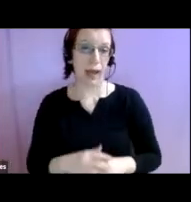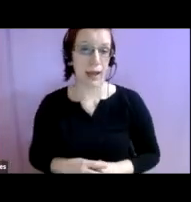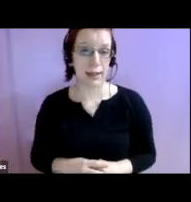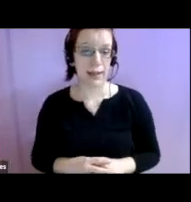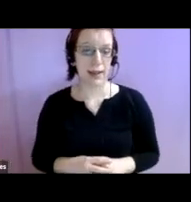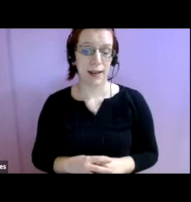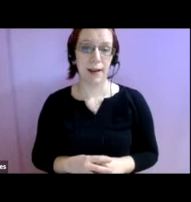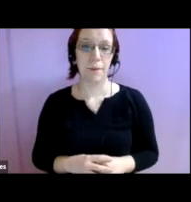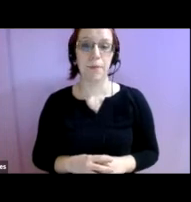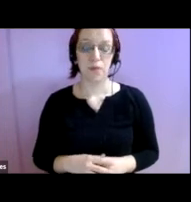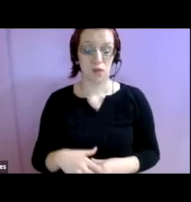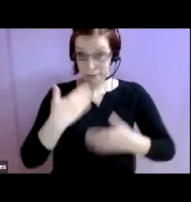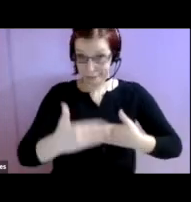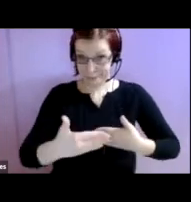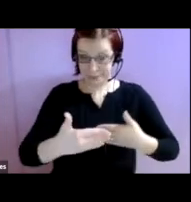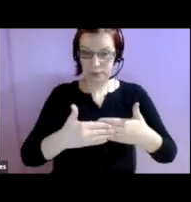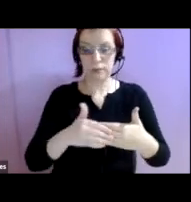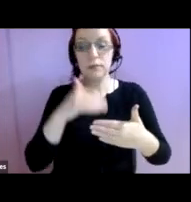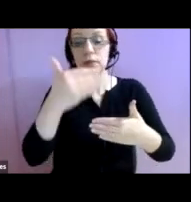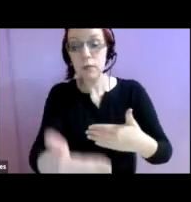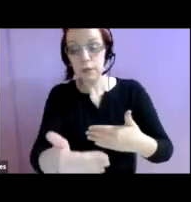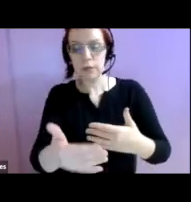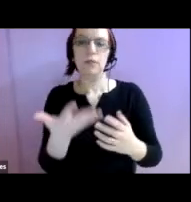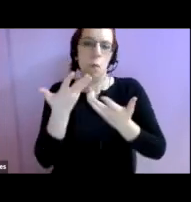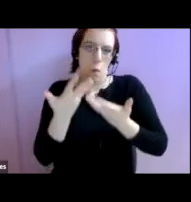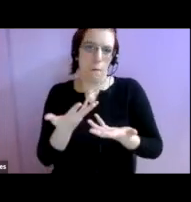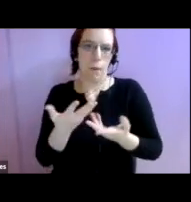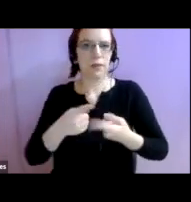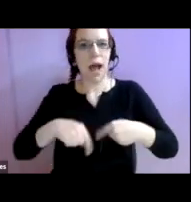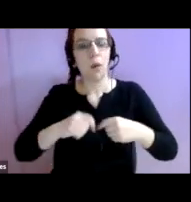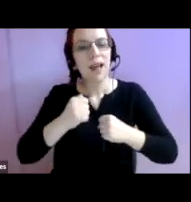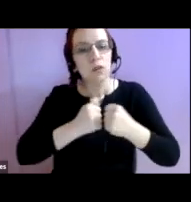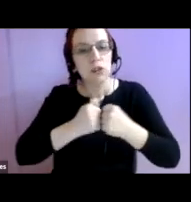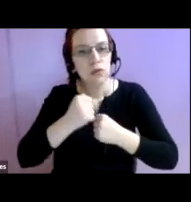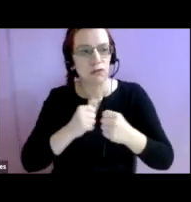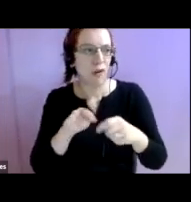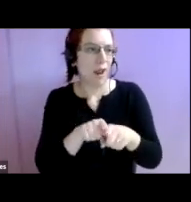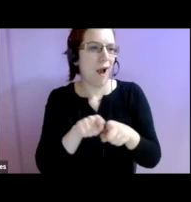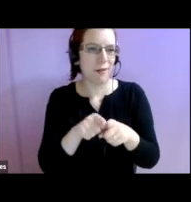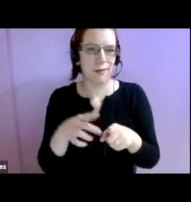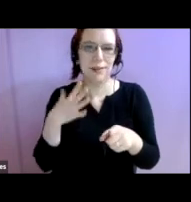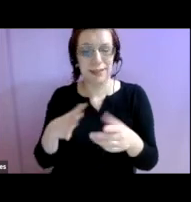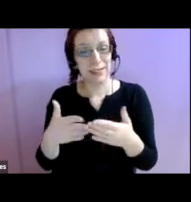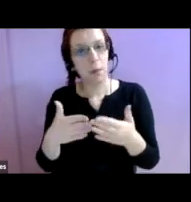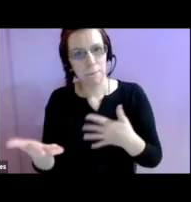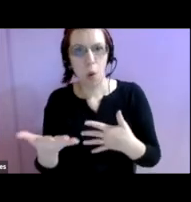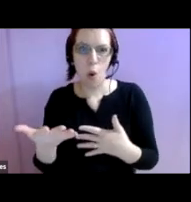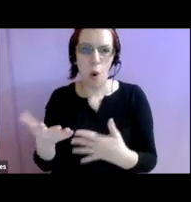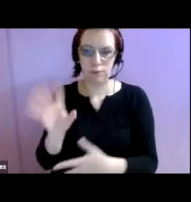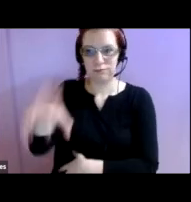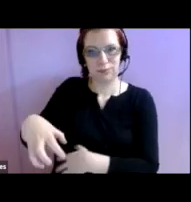about things that are not possible in our current infrastructures, for which we might need to build whole new